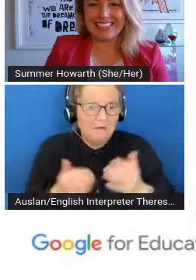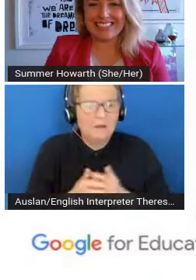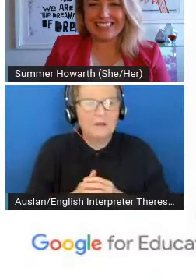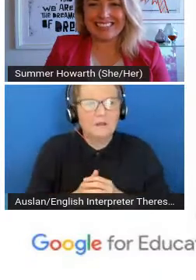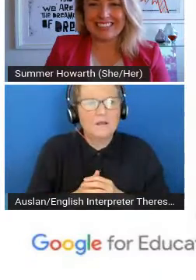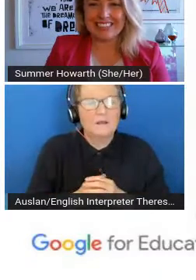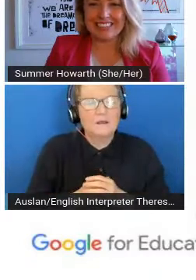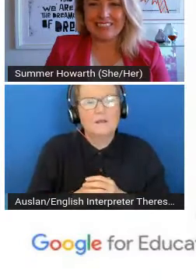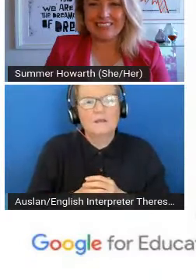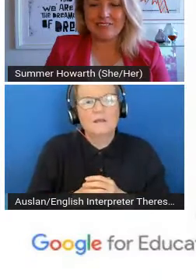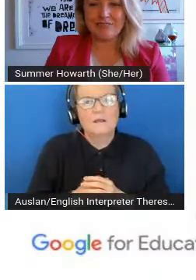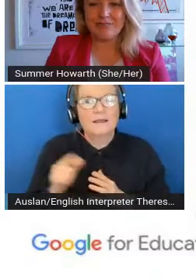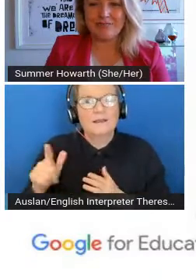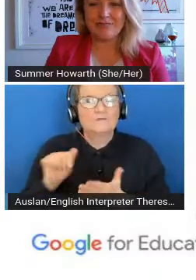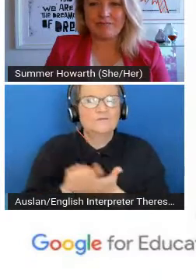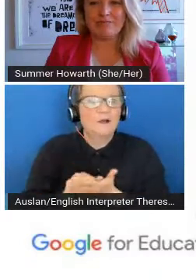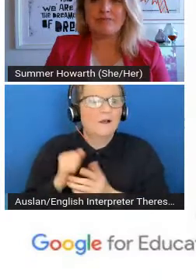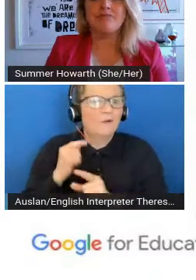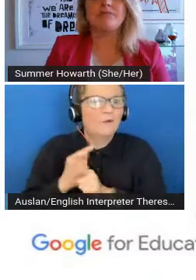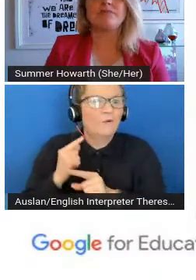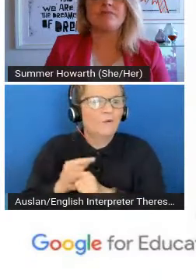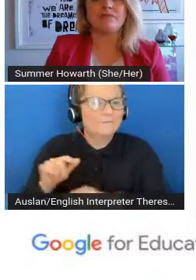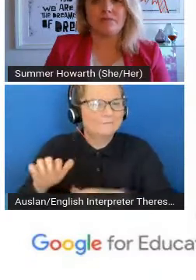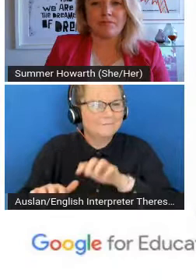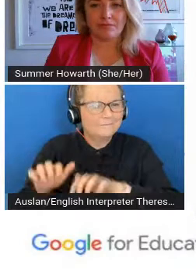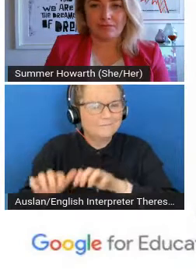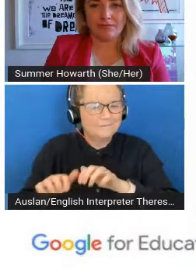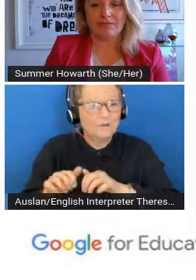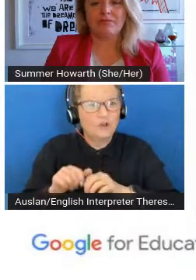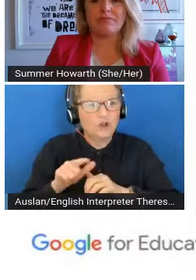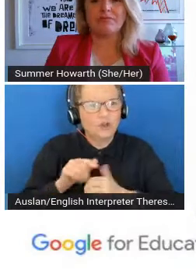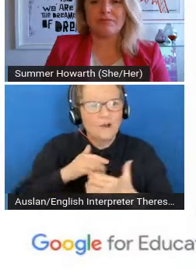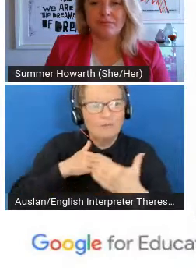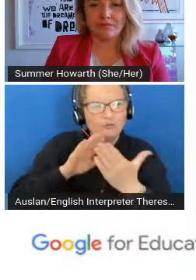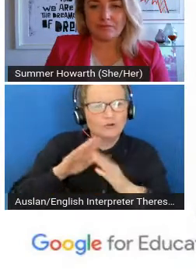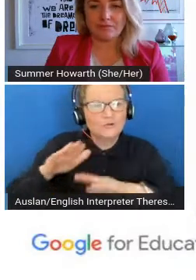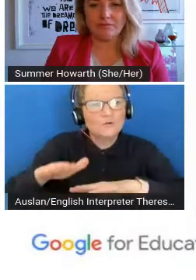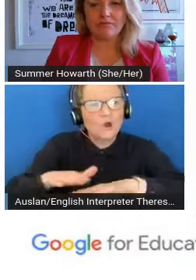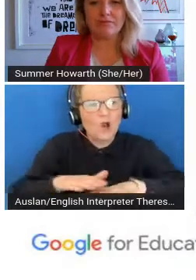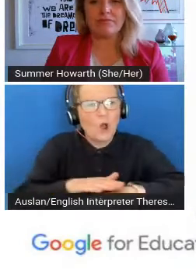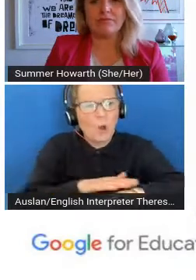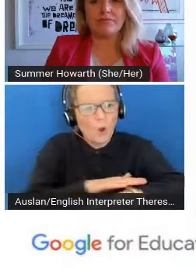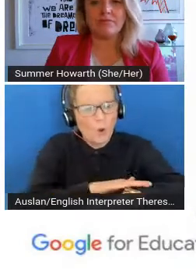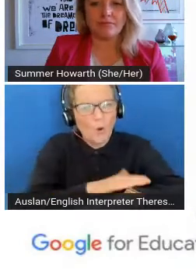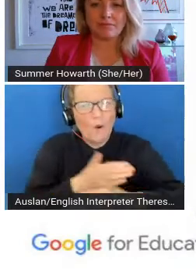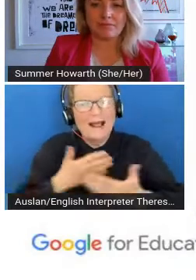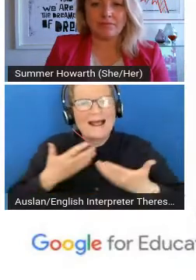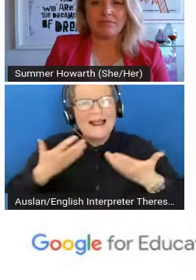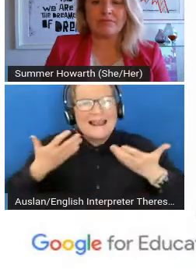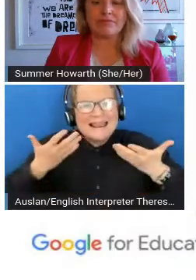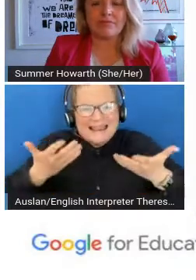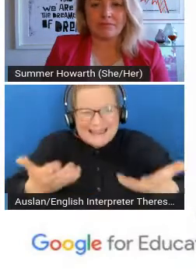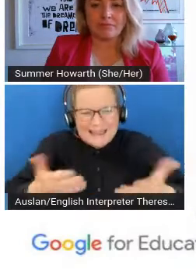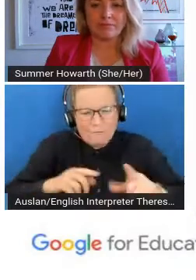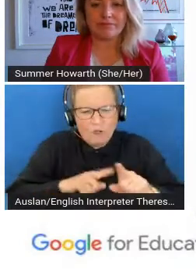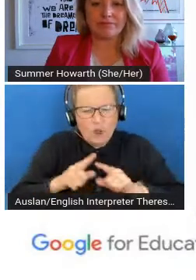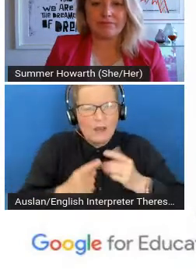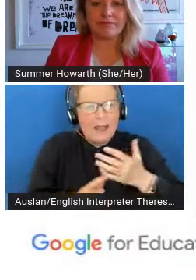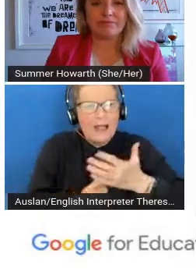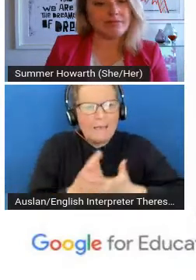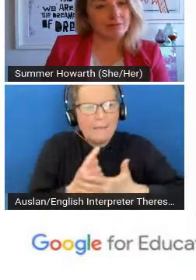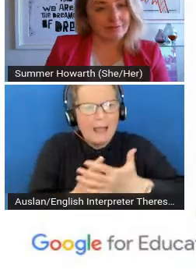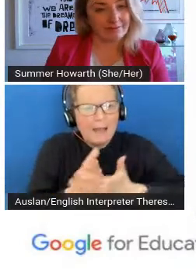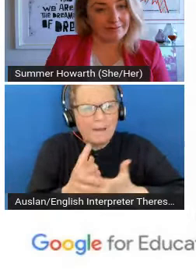says, one of the things that is coming across in your approach is to actually slow down and let the learning happen, not rush through the content as a